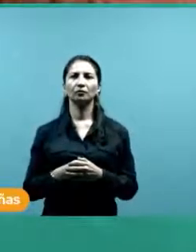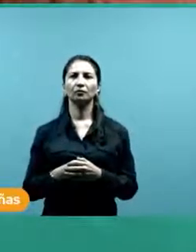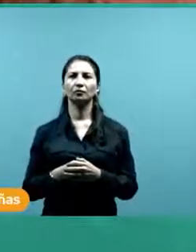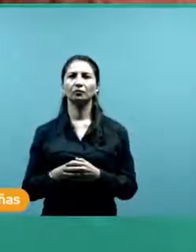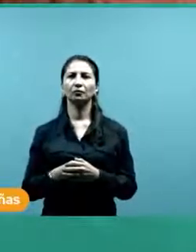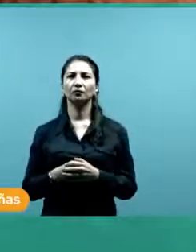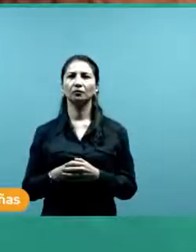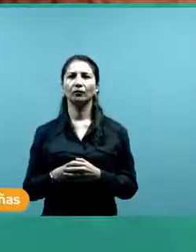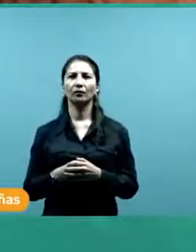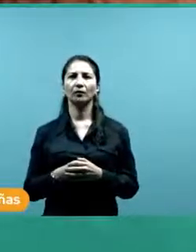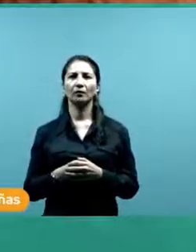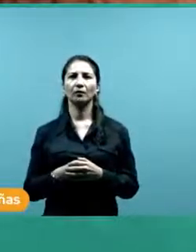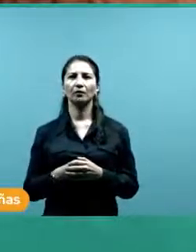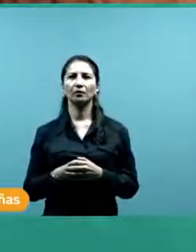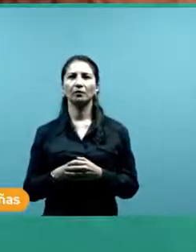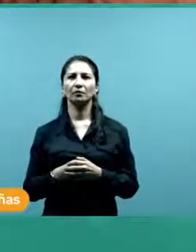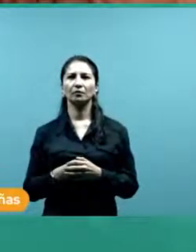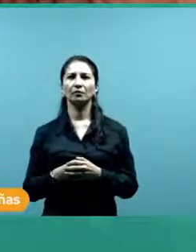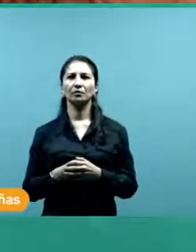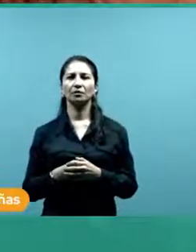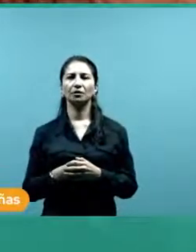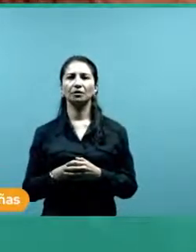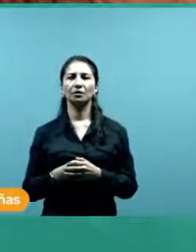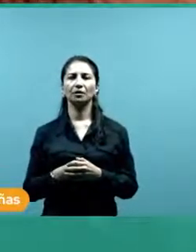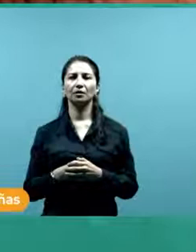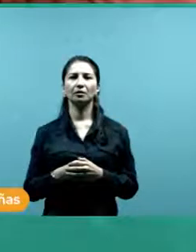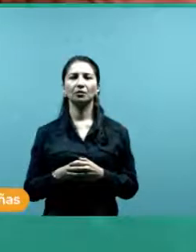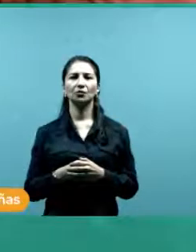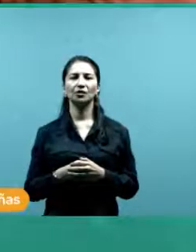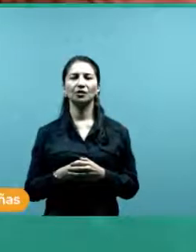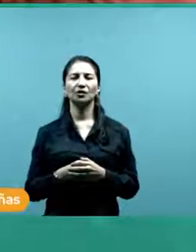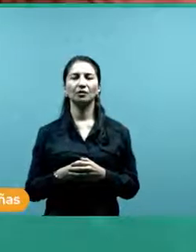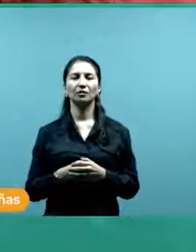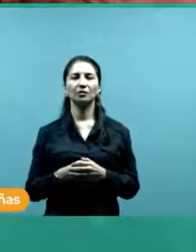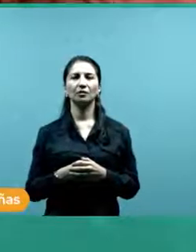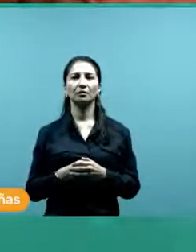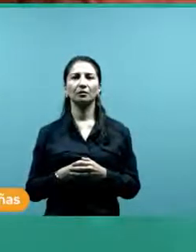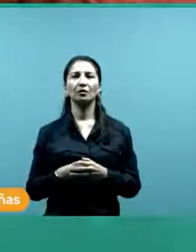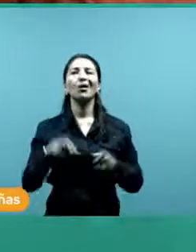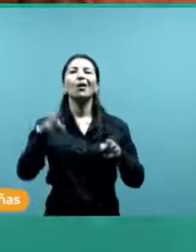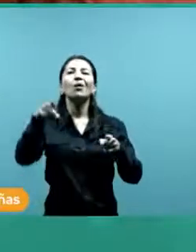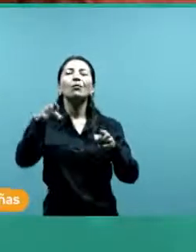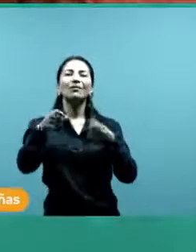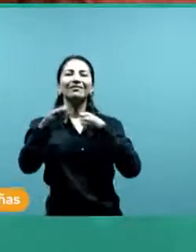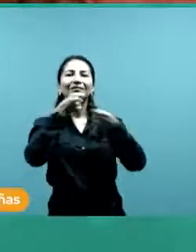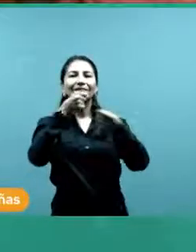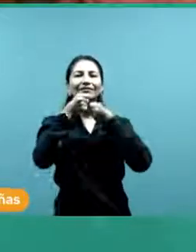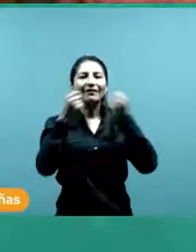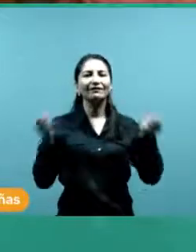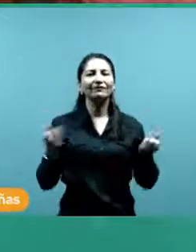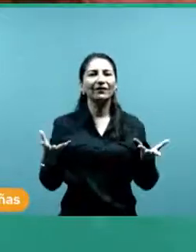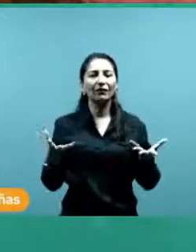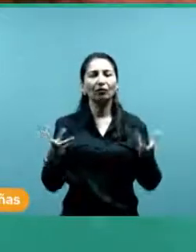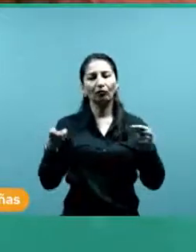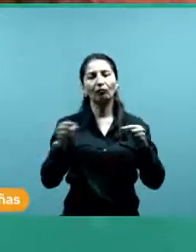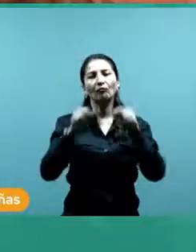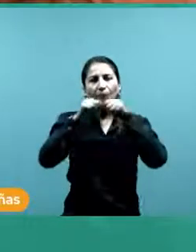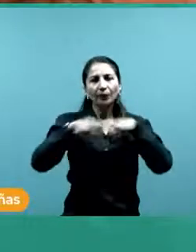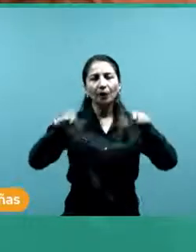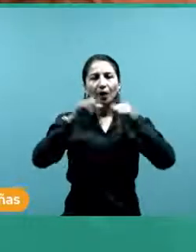podcasts. Muy importante hoy son los podcasts. So we started our podcast, unfortunately not in Spanish